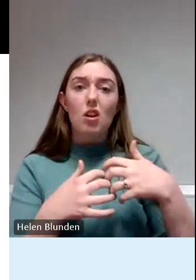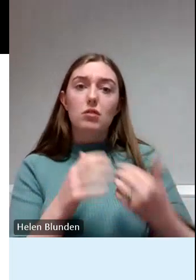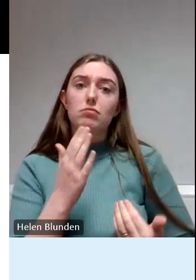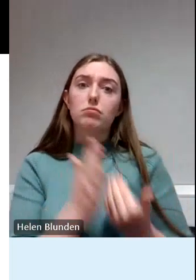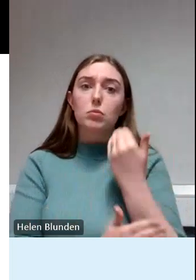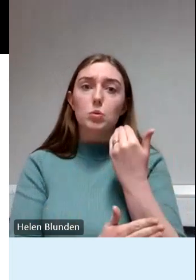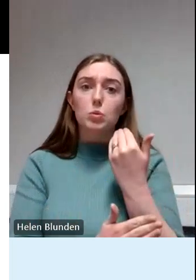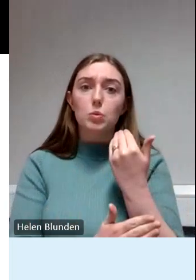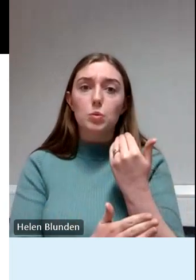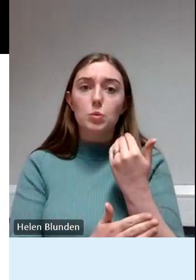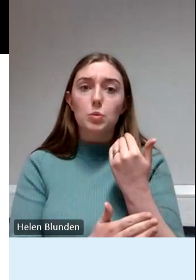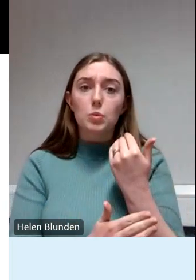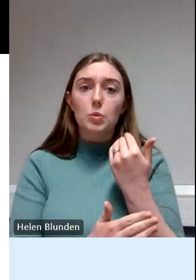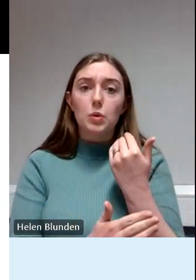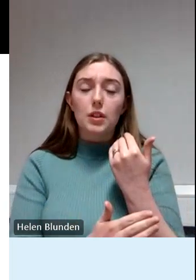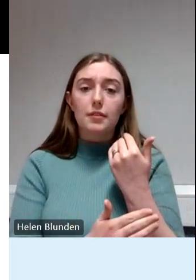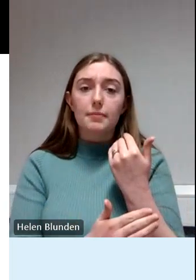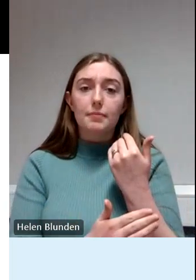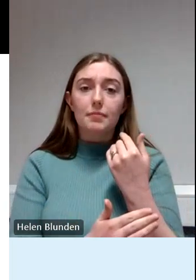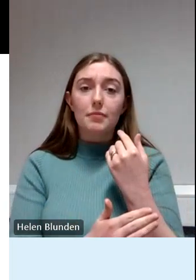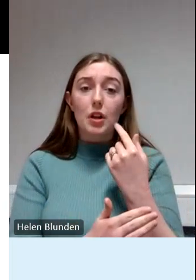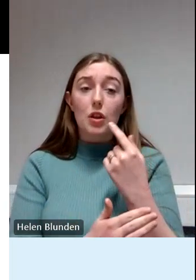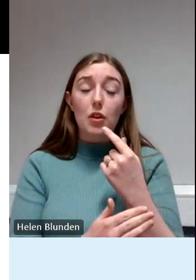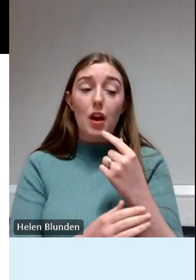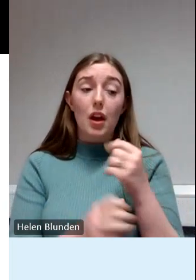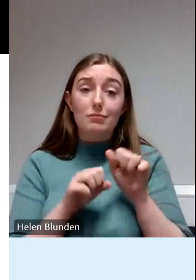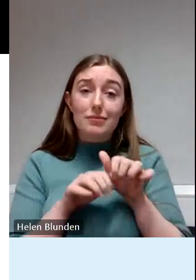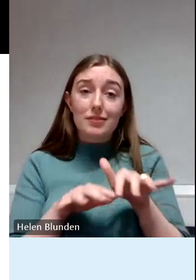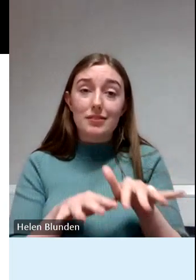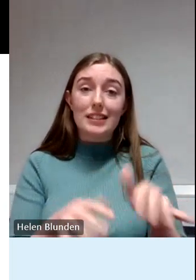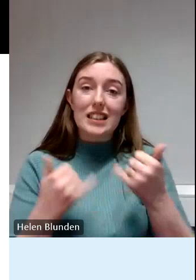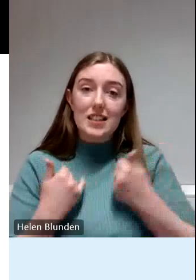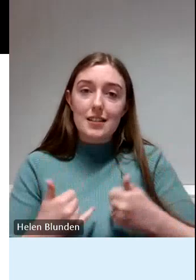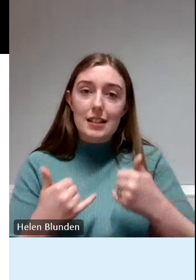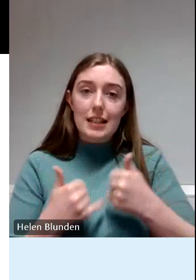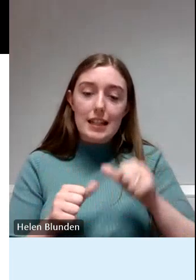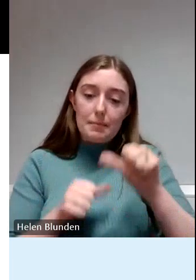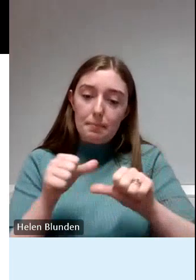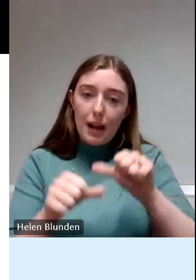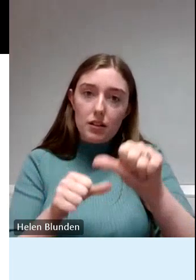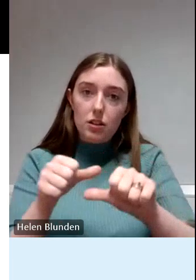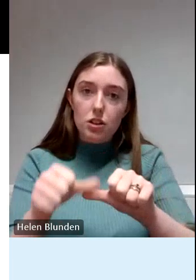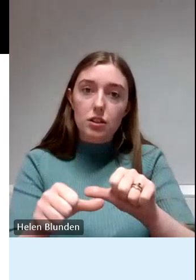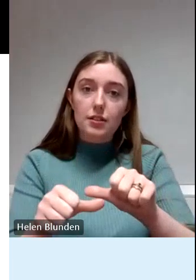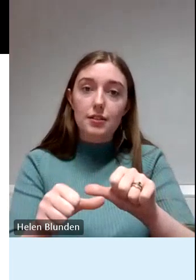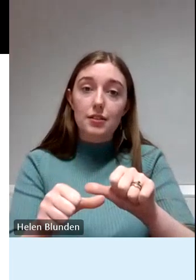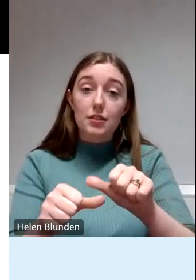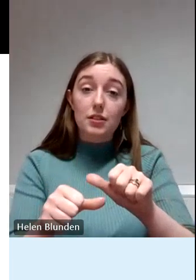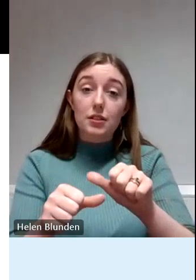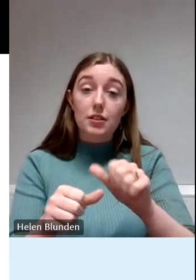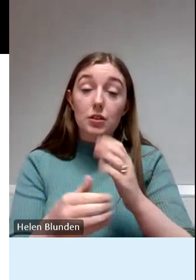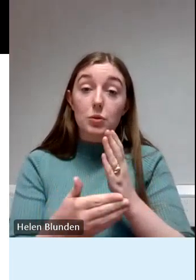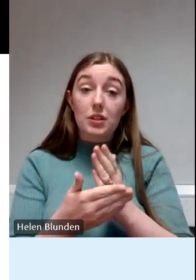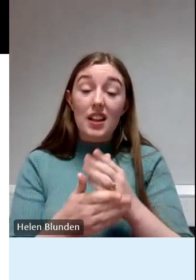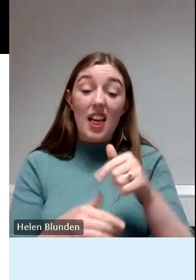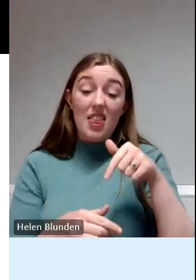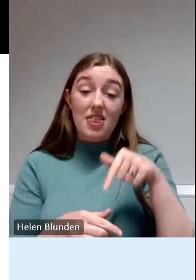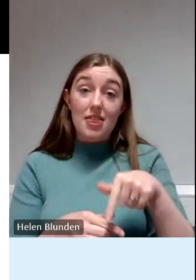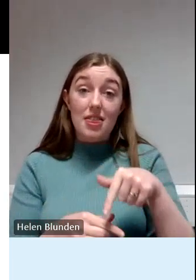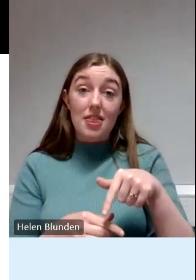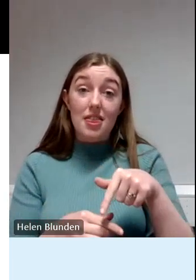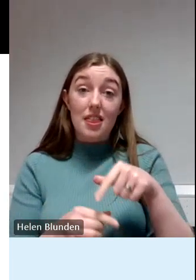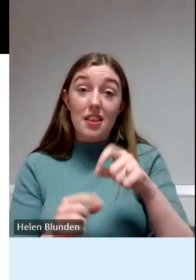the sort of prevailing disease patterns or illness patterns. But essentially what the public campaigns aim to do are to